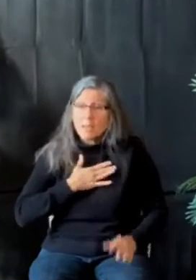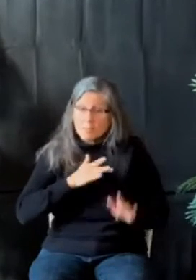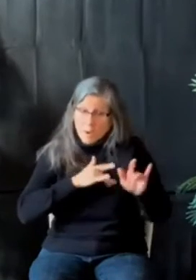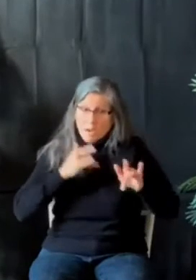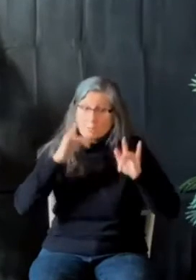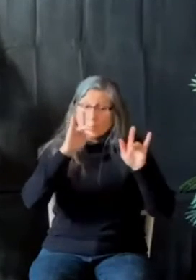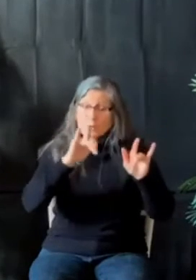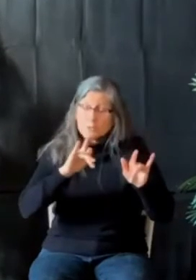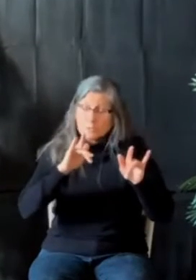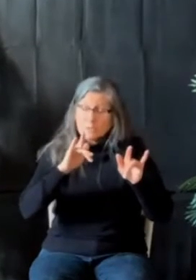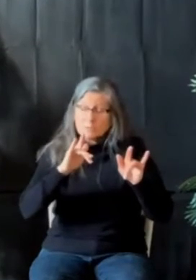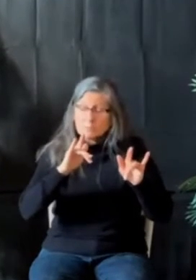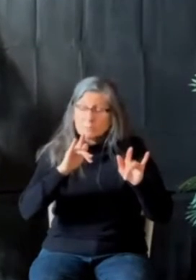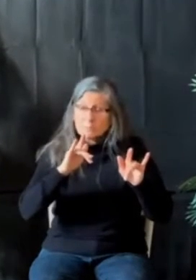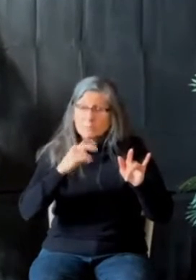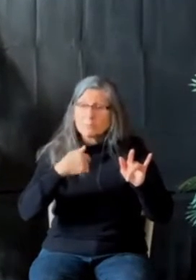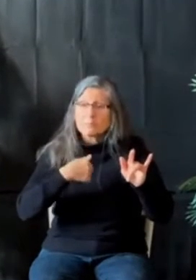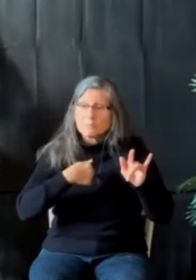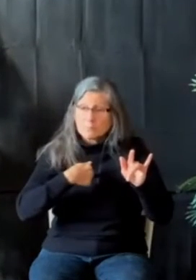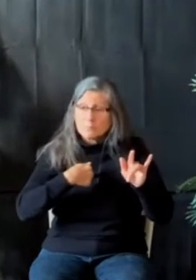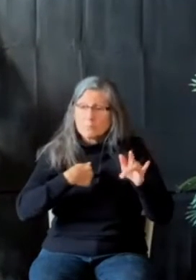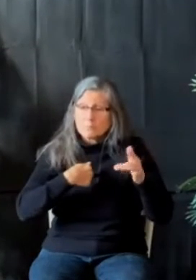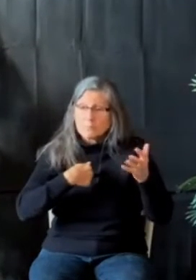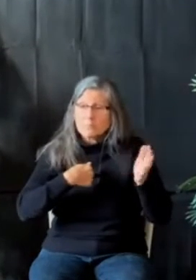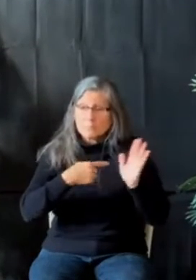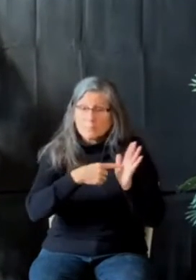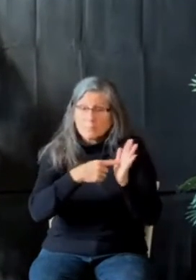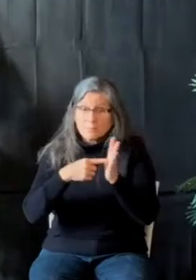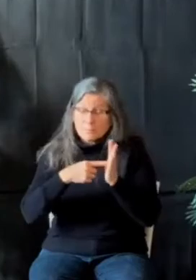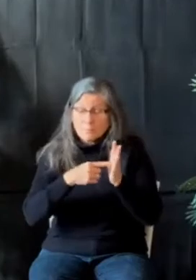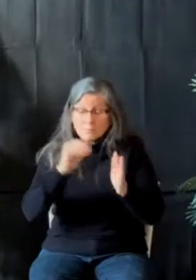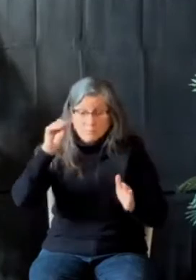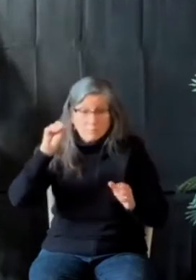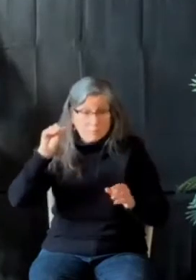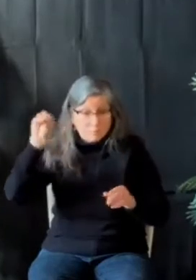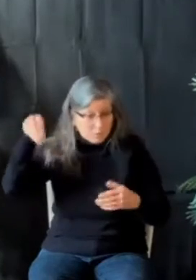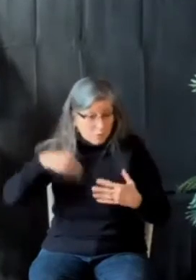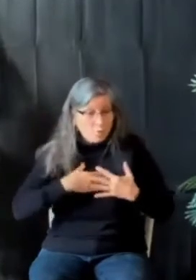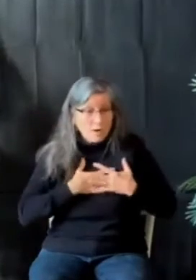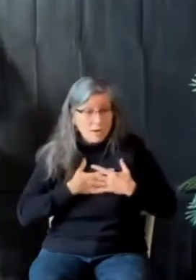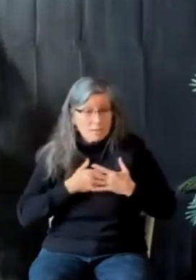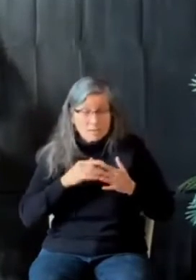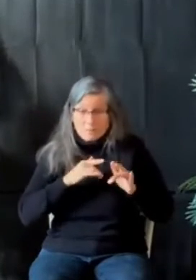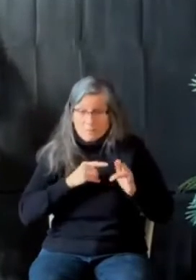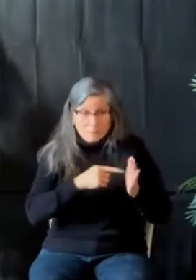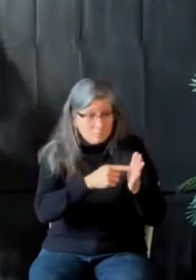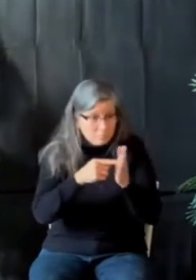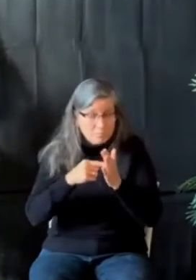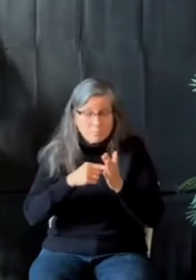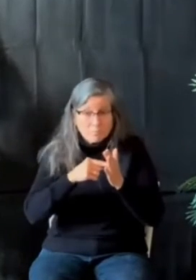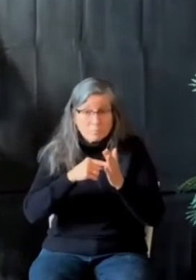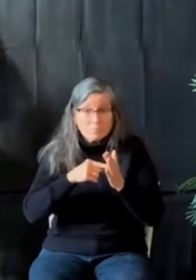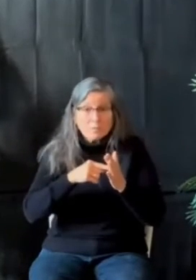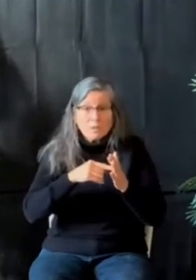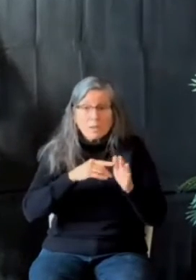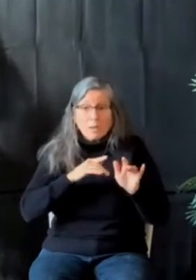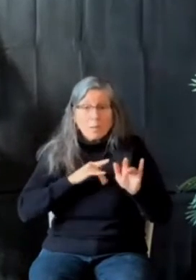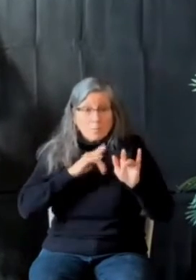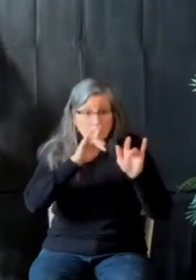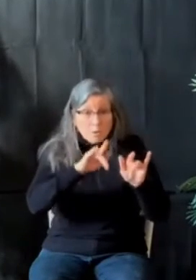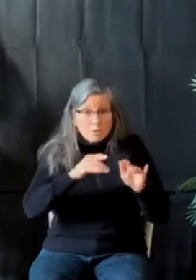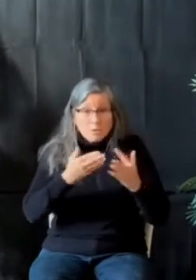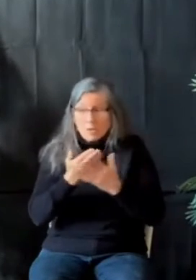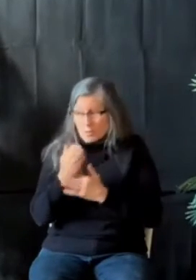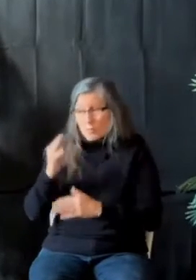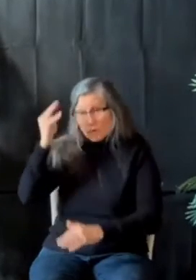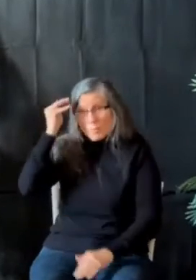mercy. I've been displaying grace. I've been displaying mercy through my servant Moses. But you